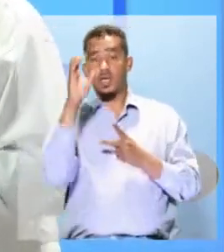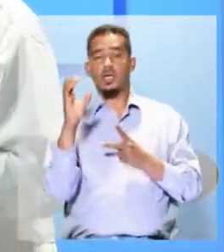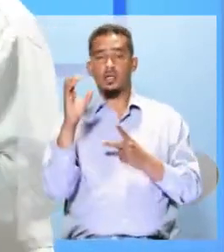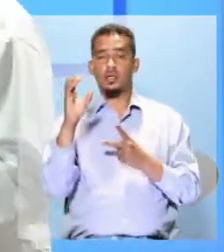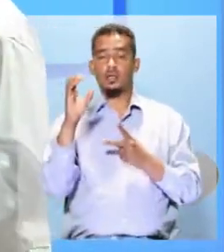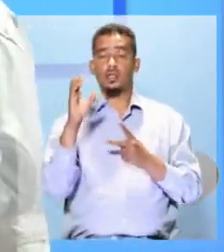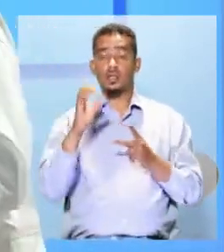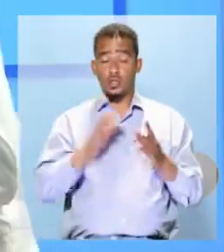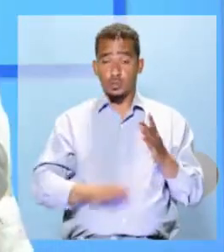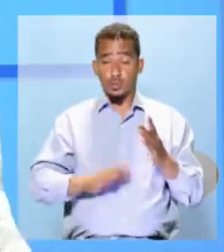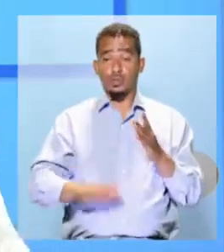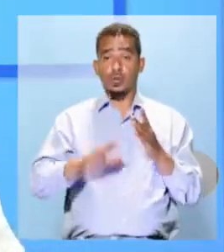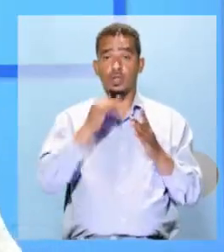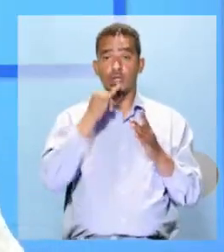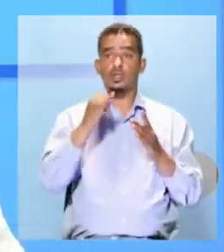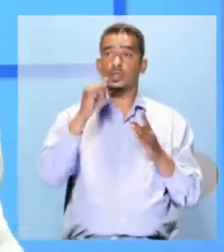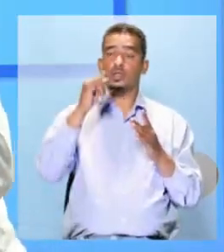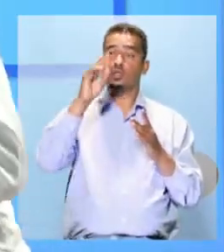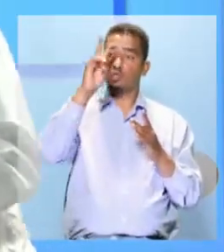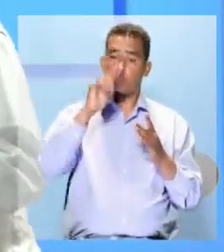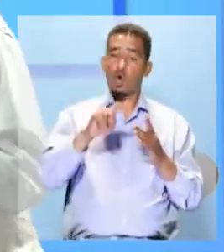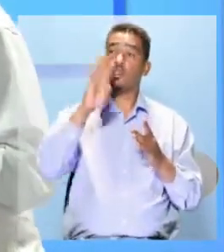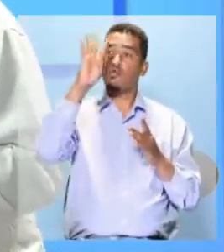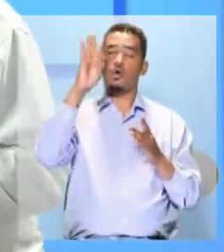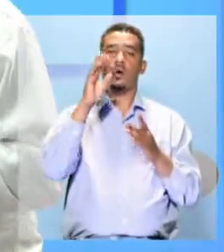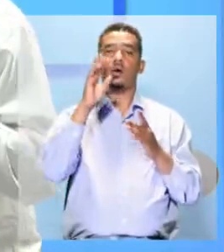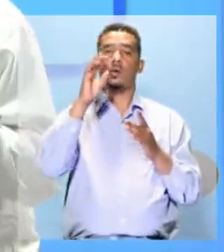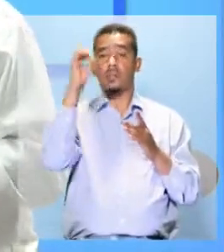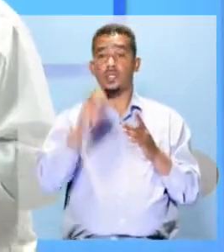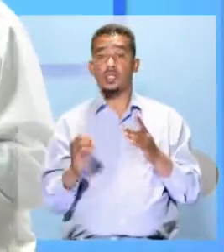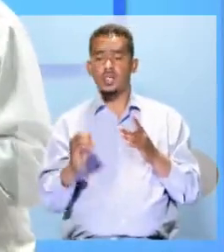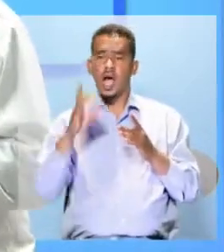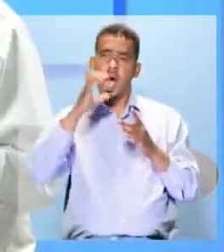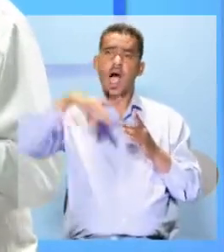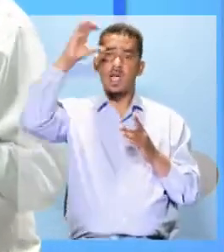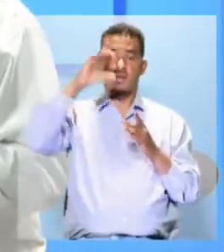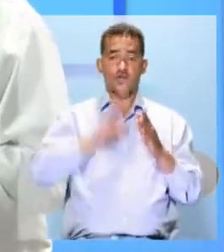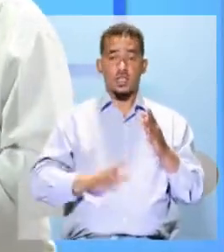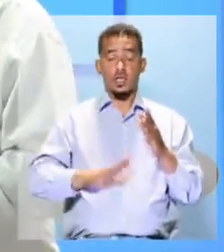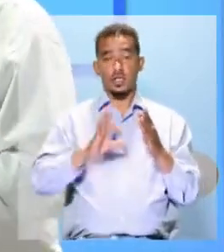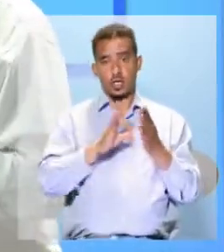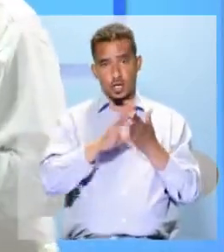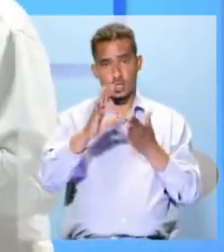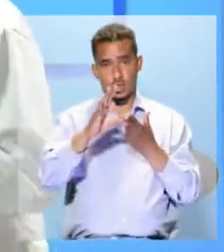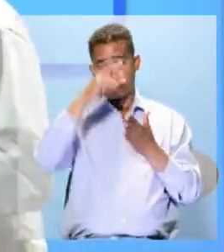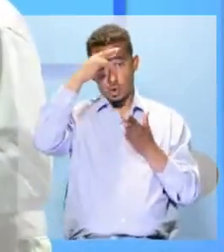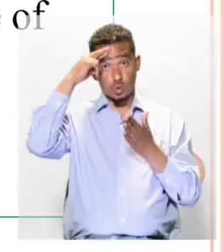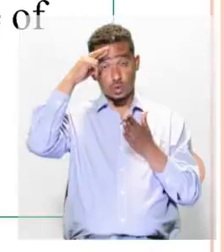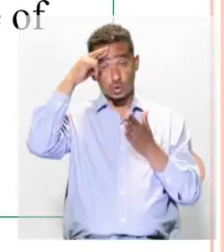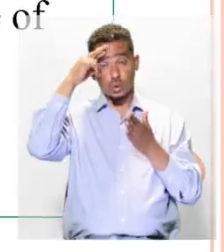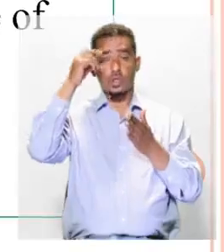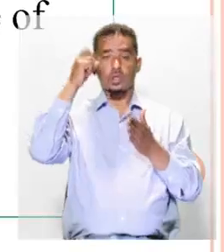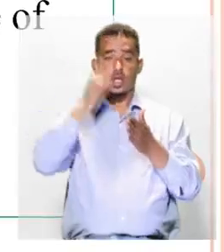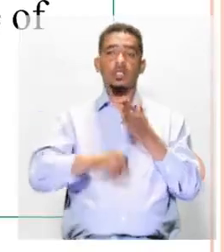of natural increase in Africa, it results 2.4%. It has high fertility rate because the result is very